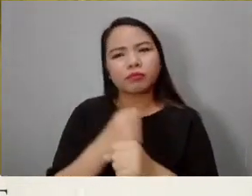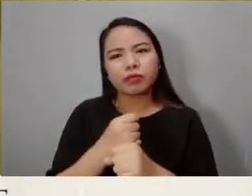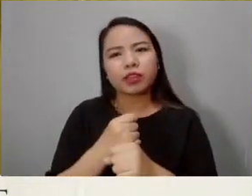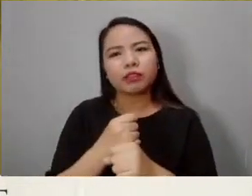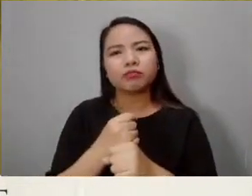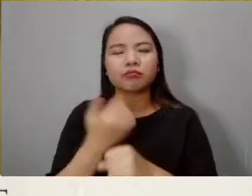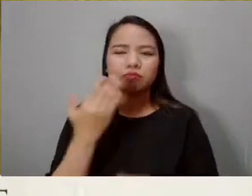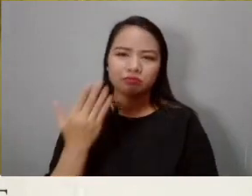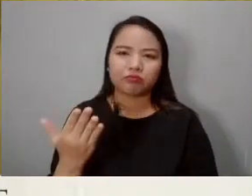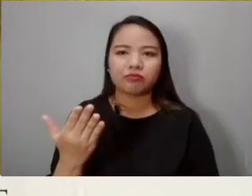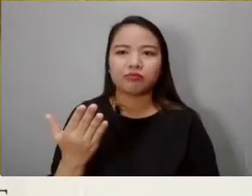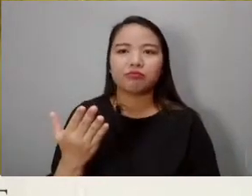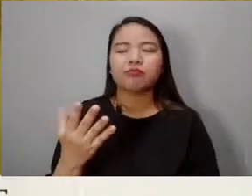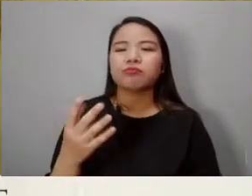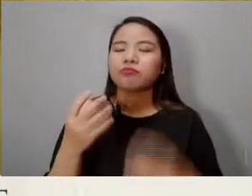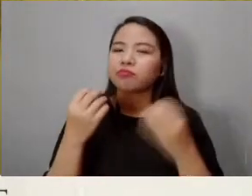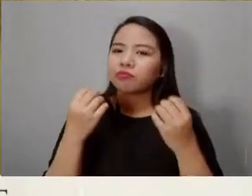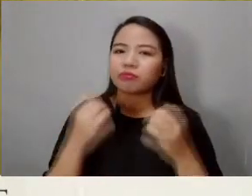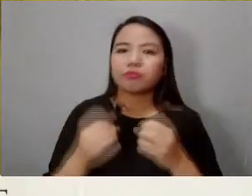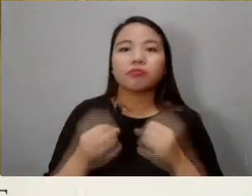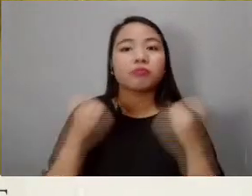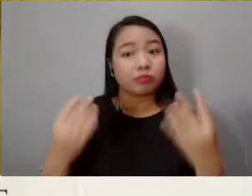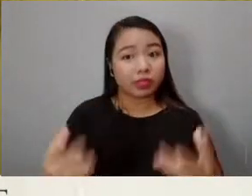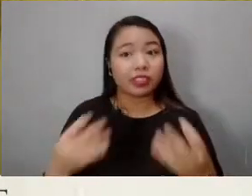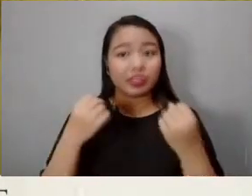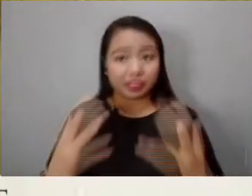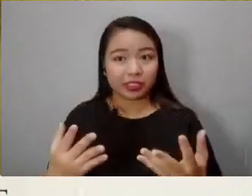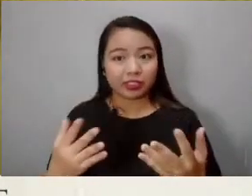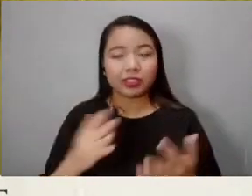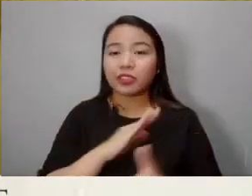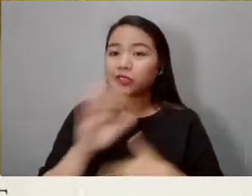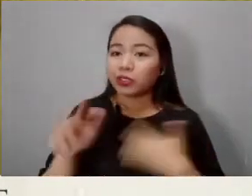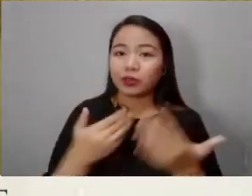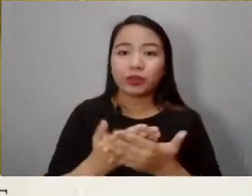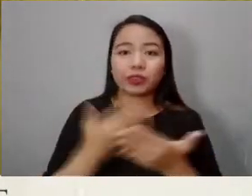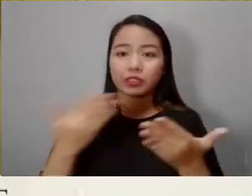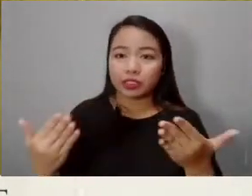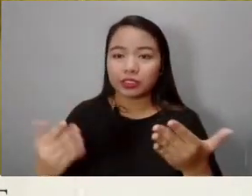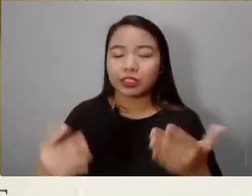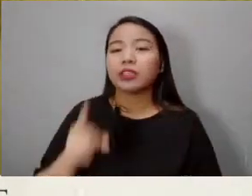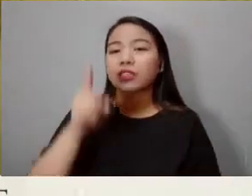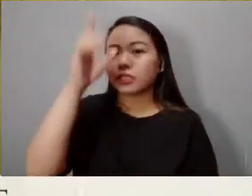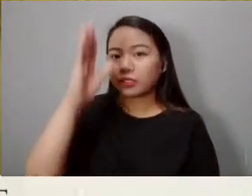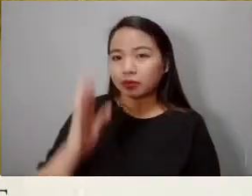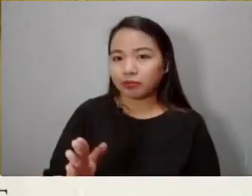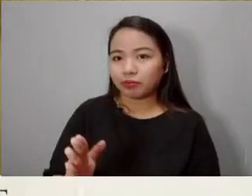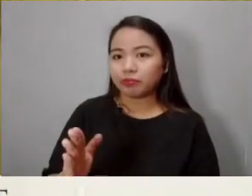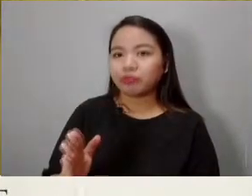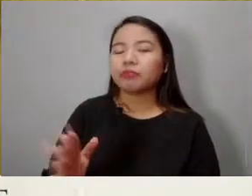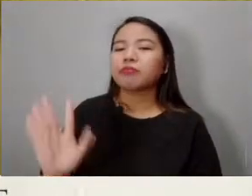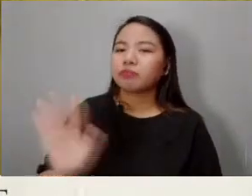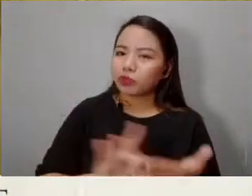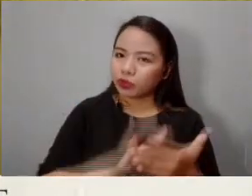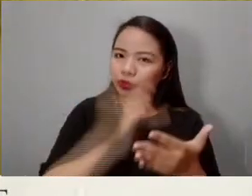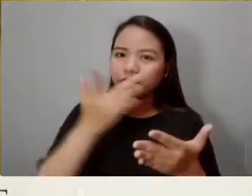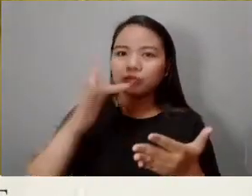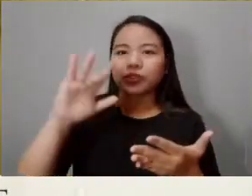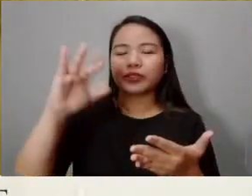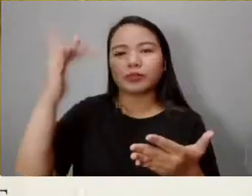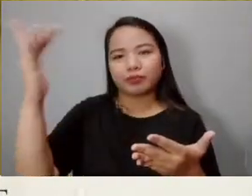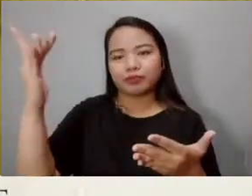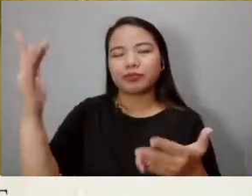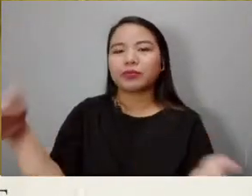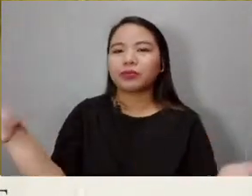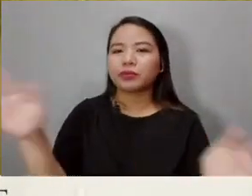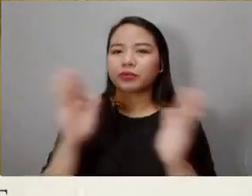fruit, that in all things God may be glorified. Amen.